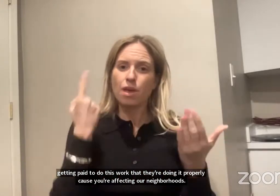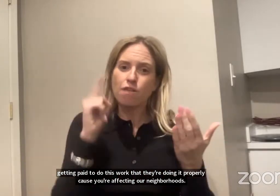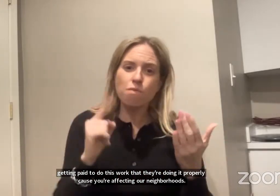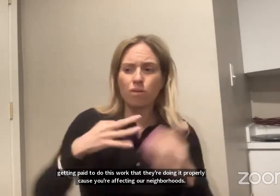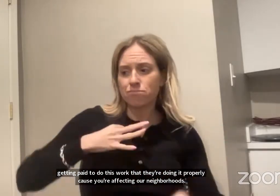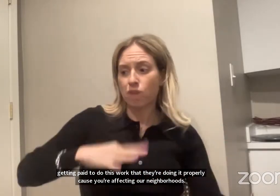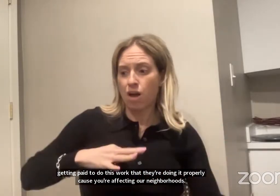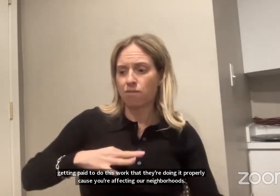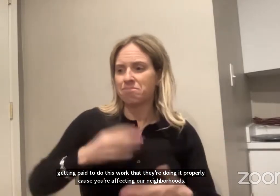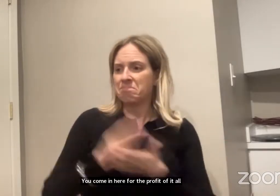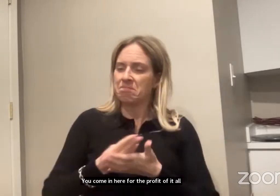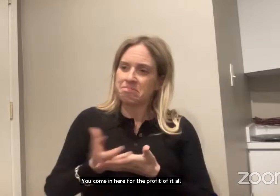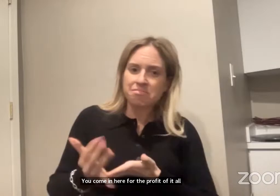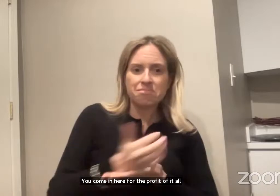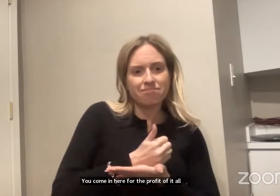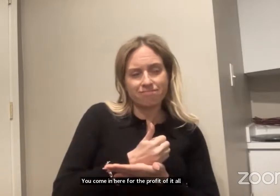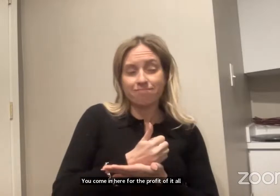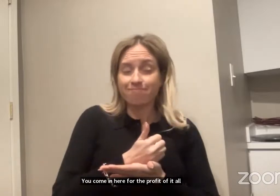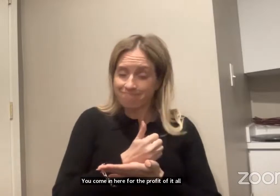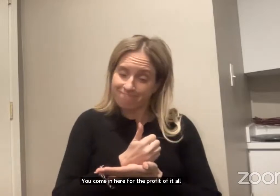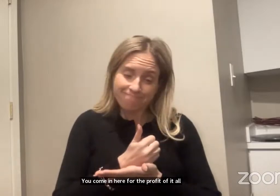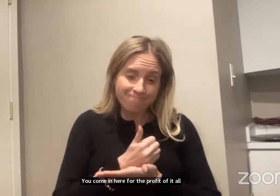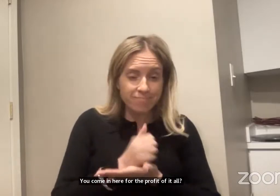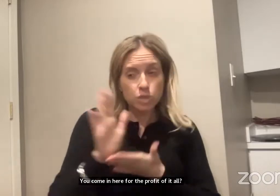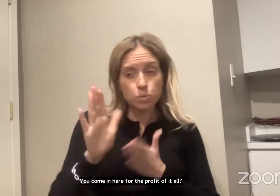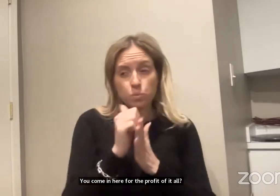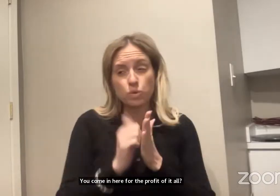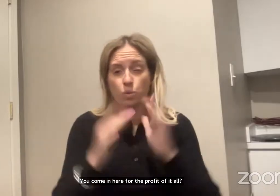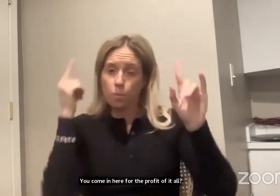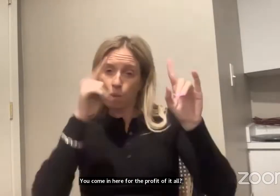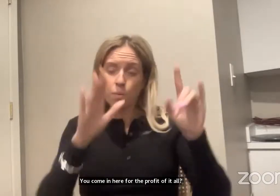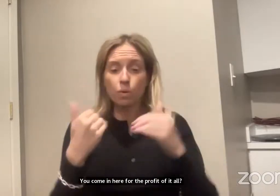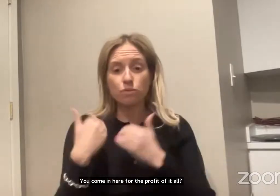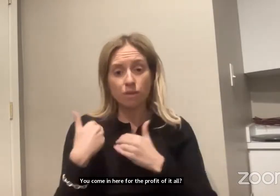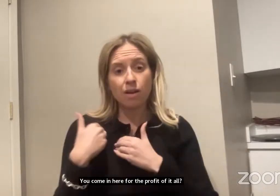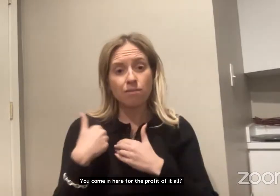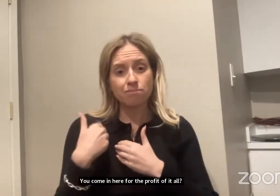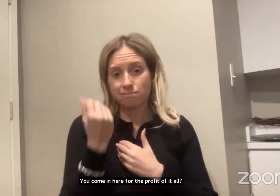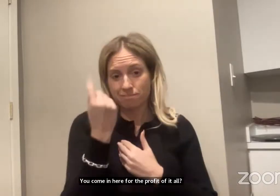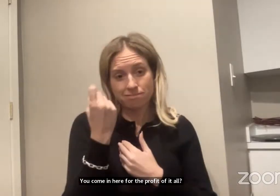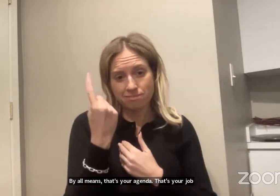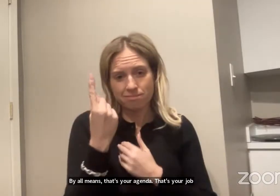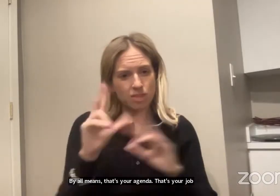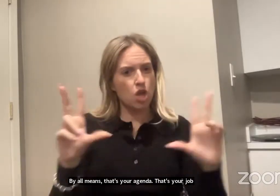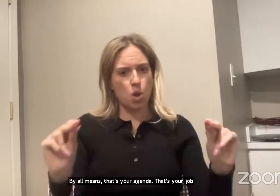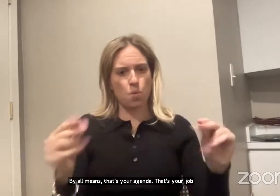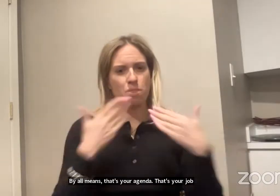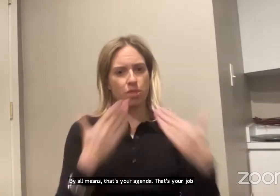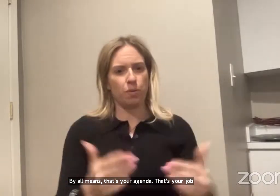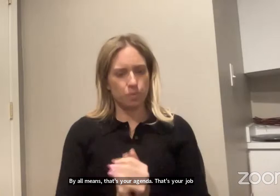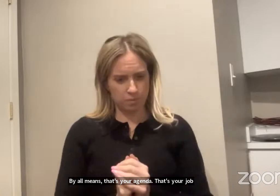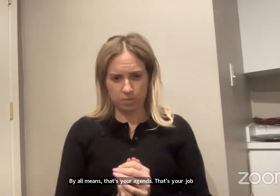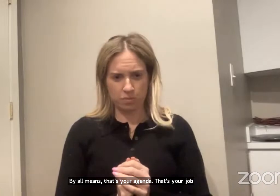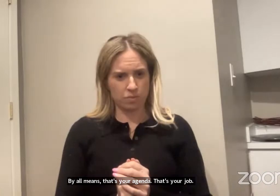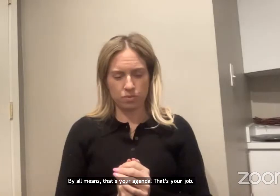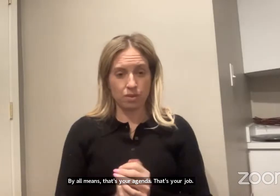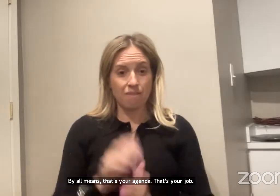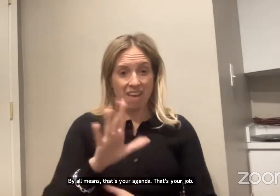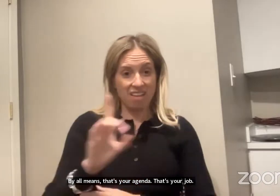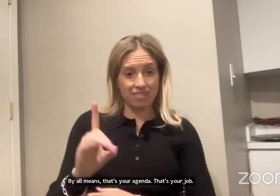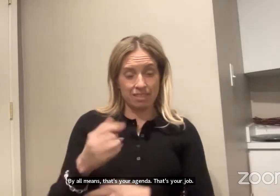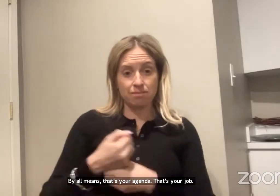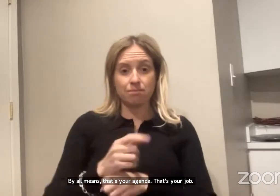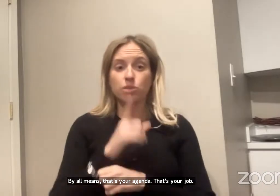of it all. By all means, that's your agenda, that's your job. Yo entiendo, but no. And when it comes to 5D, please ensure